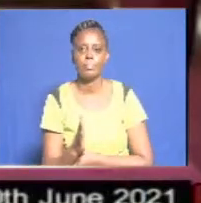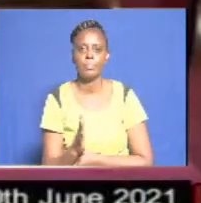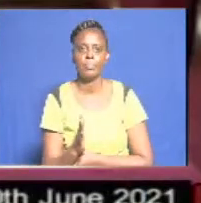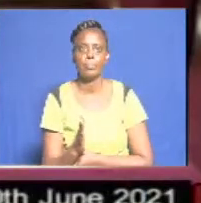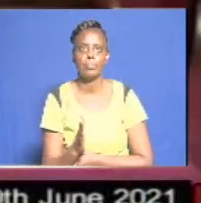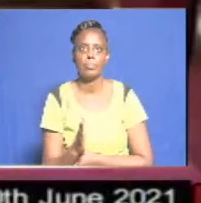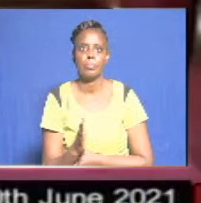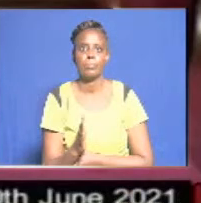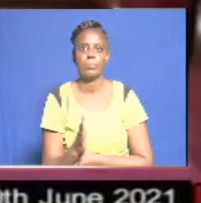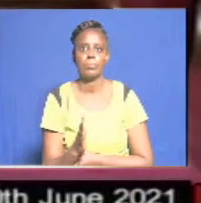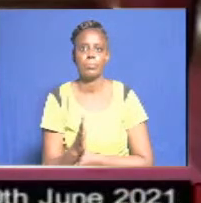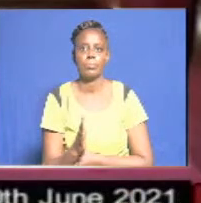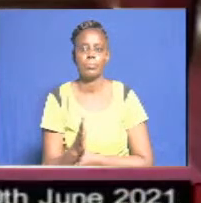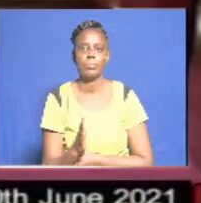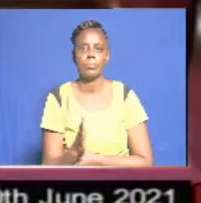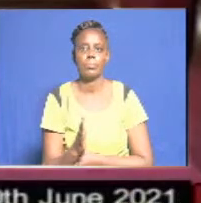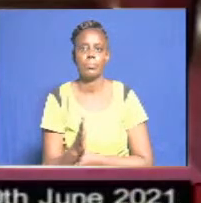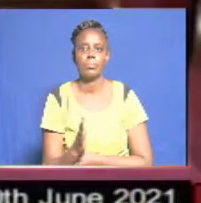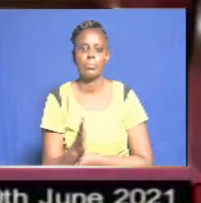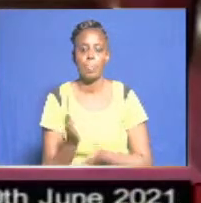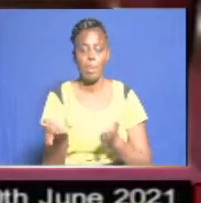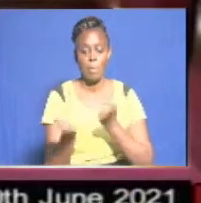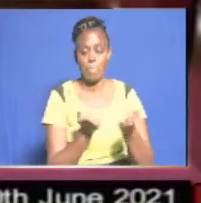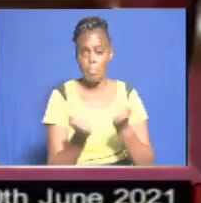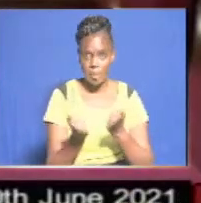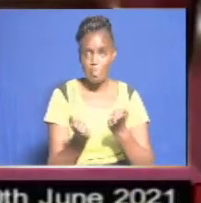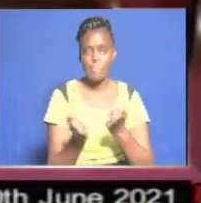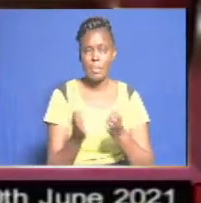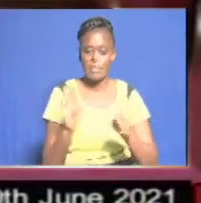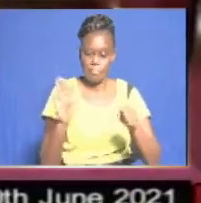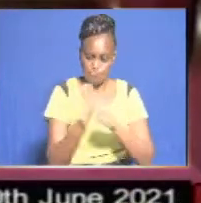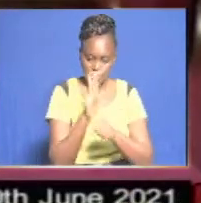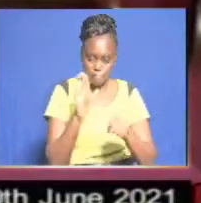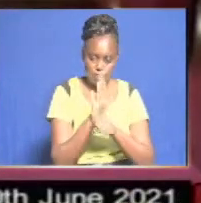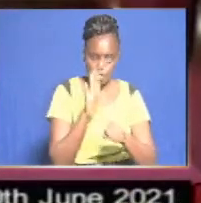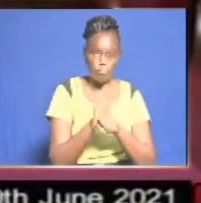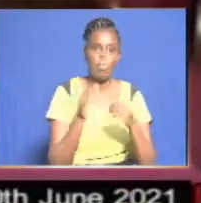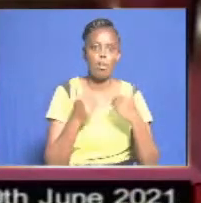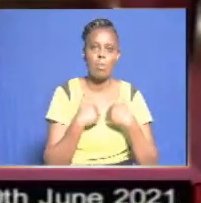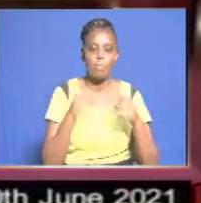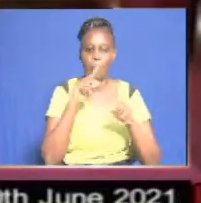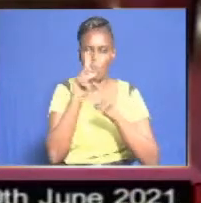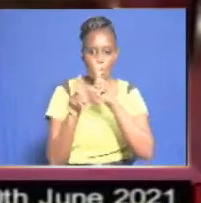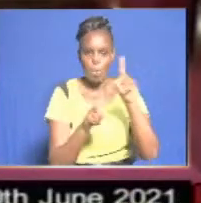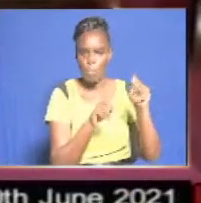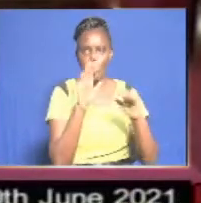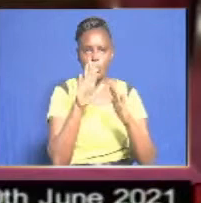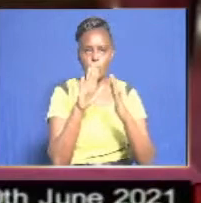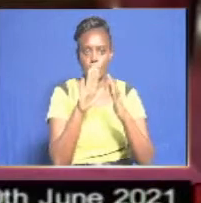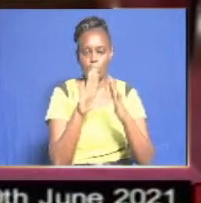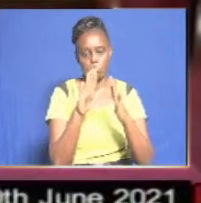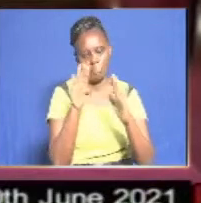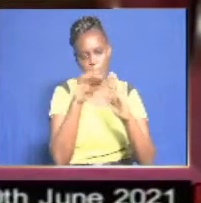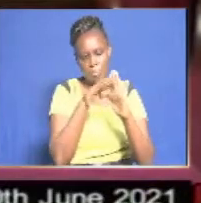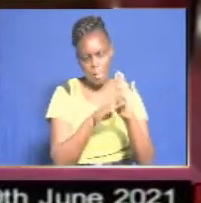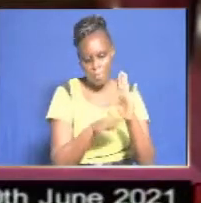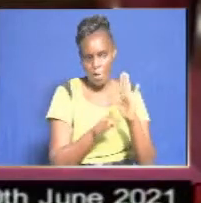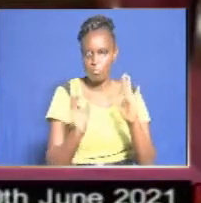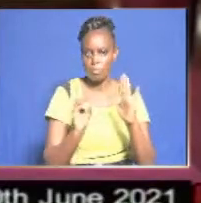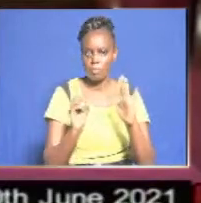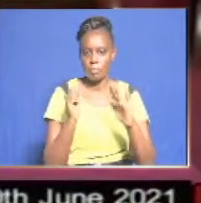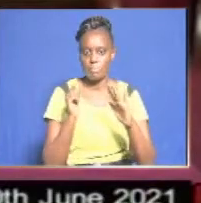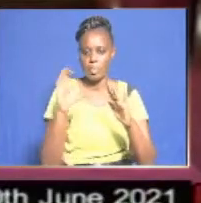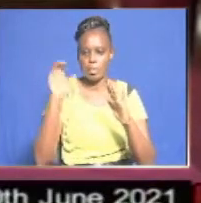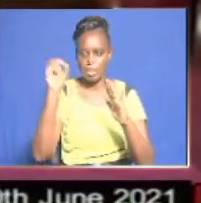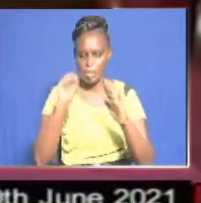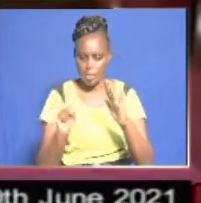due to the tightness of the business for the week, I'm informed that there are no questions scheduled for response by Cabinet Secretaries